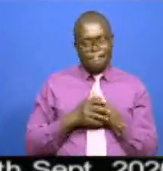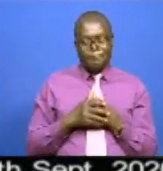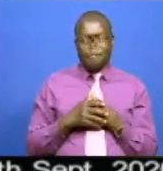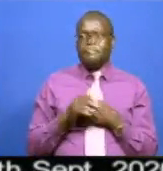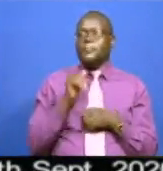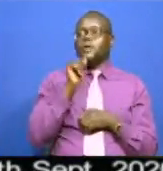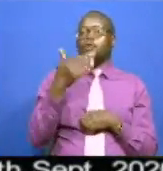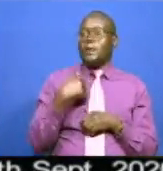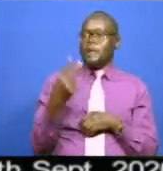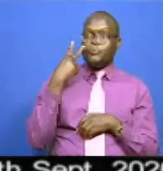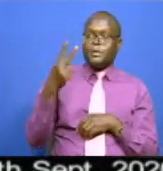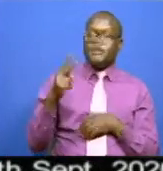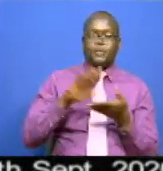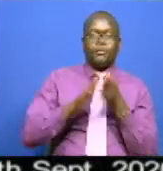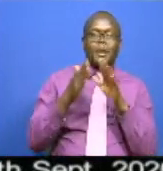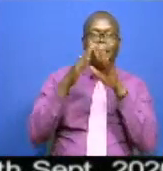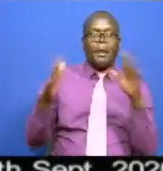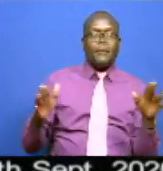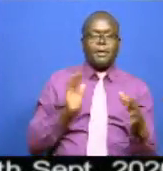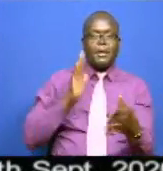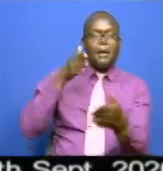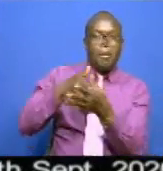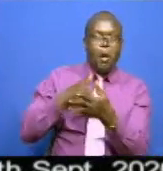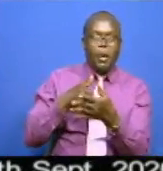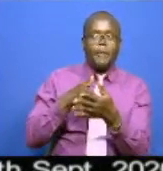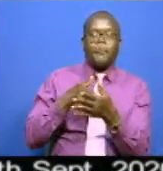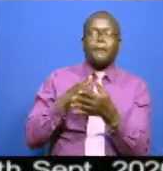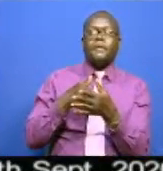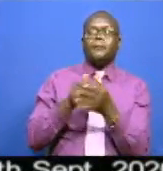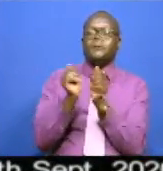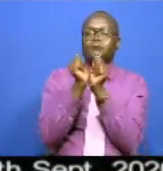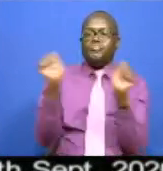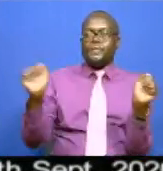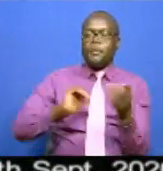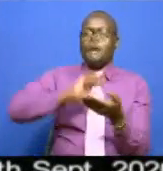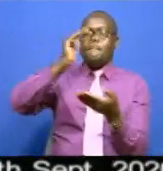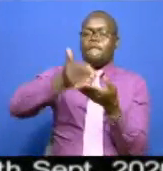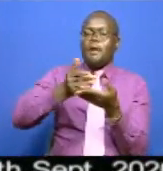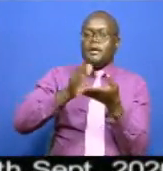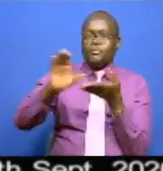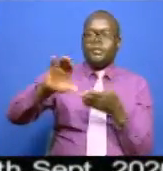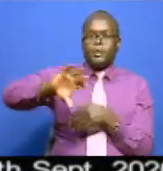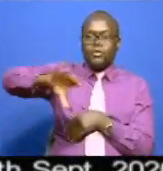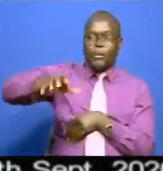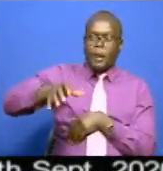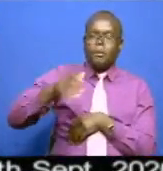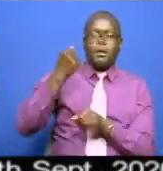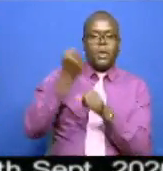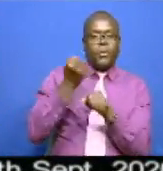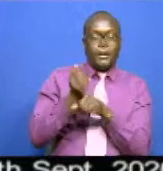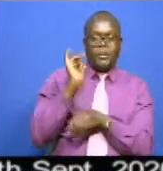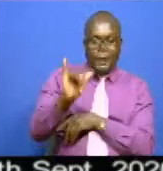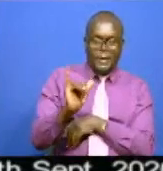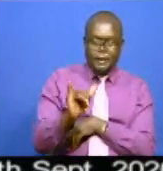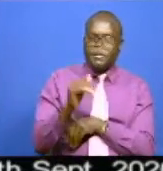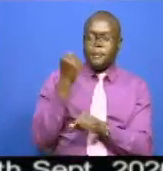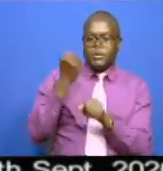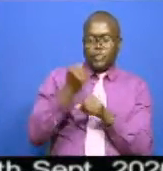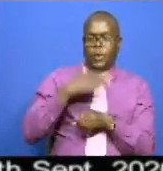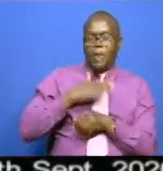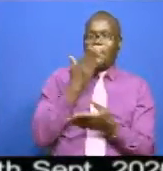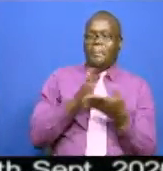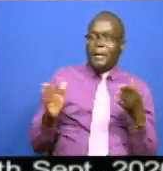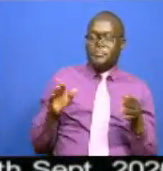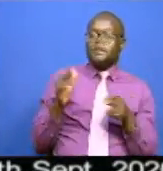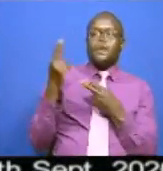want to be seen to be the house that is blocking the release of resources to go to the counties, we will do it. We will do our part. We are